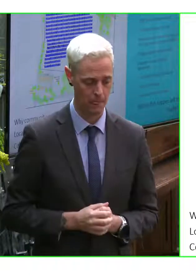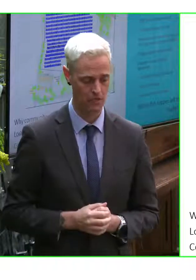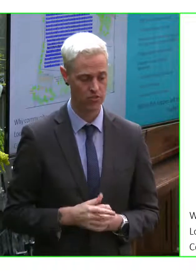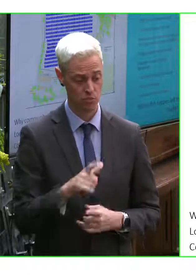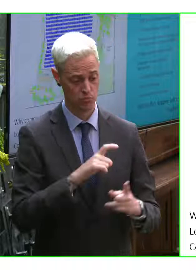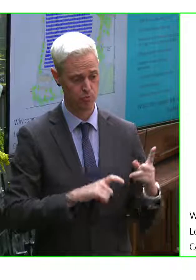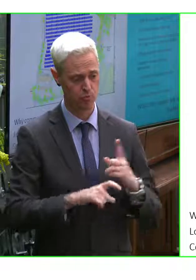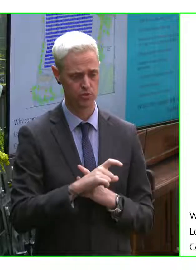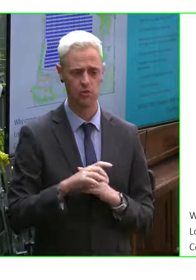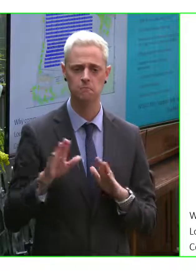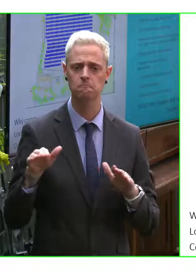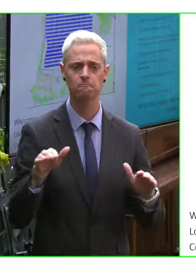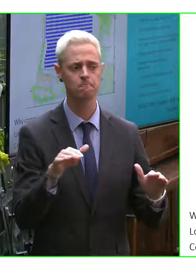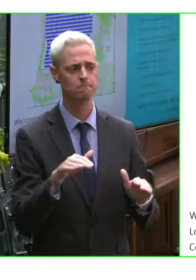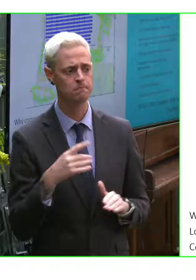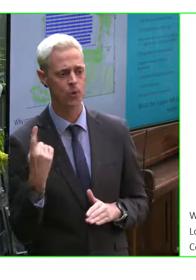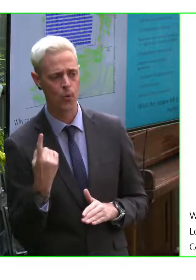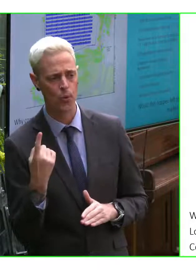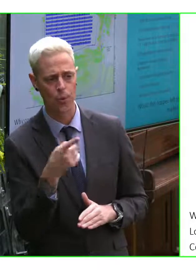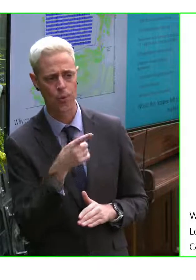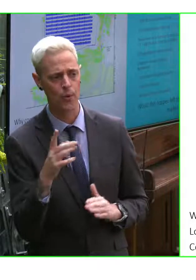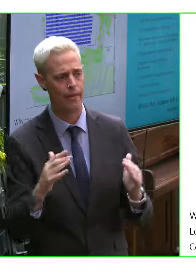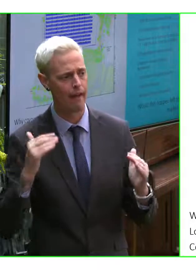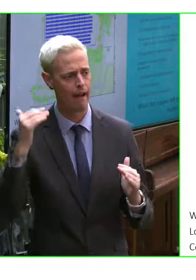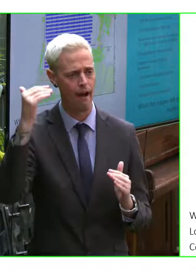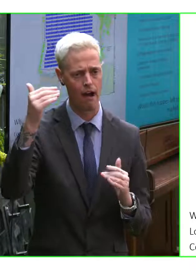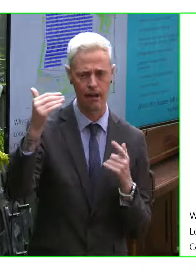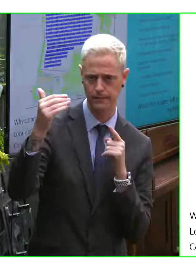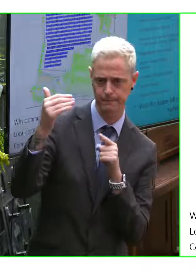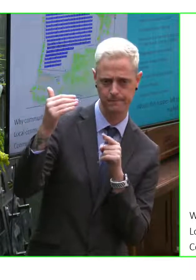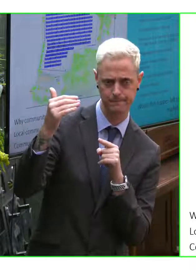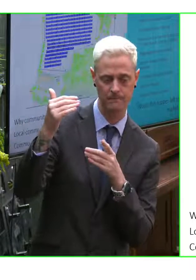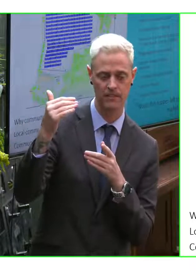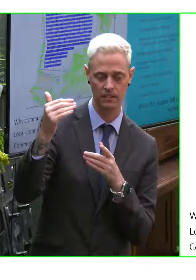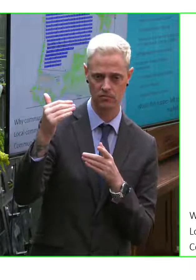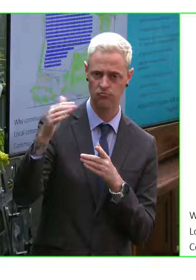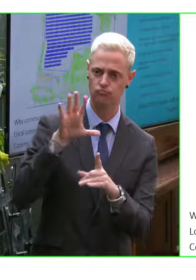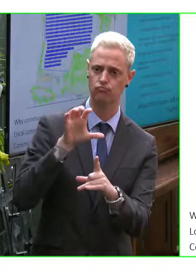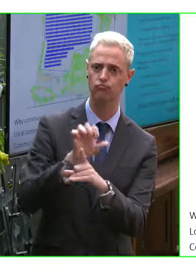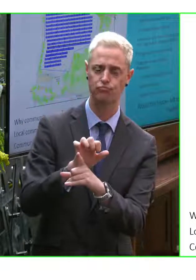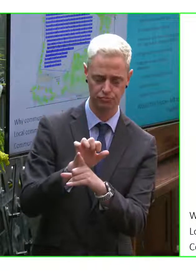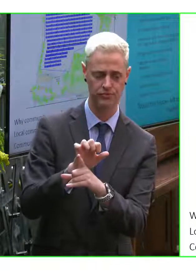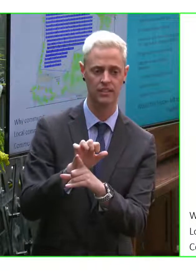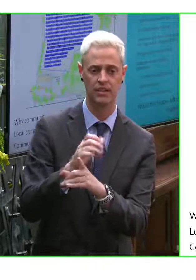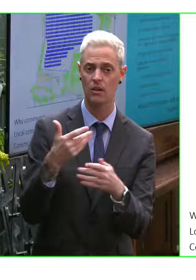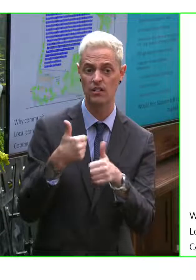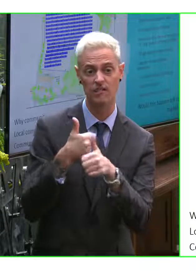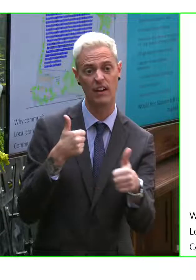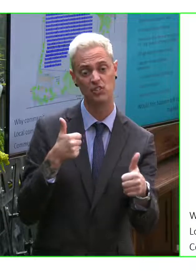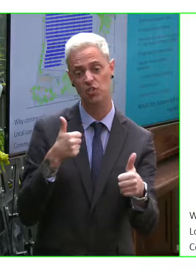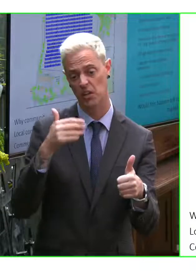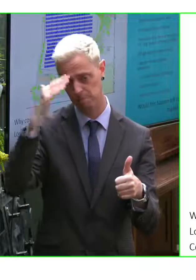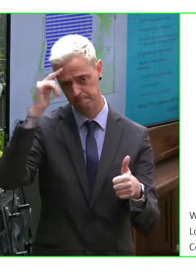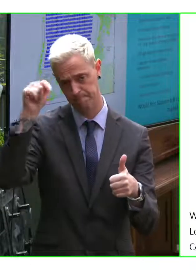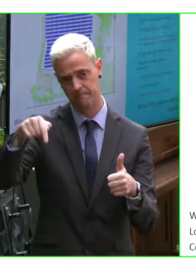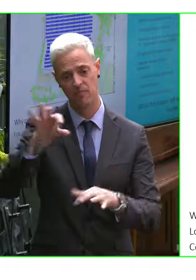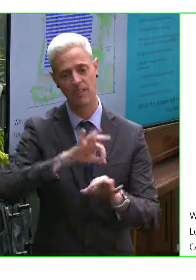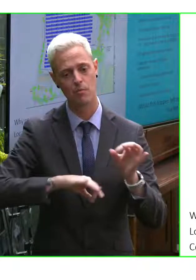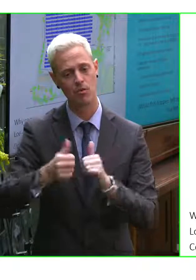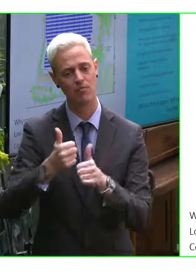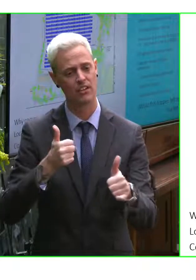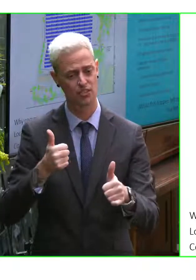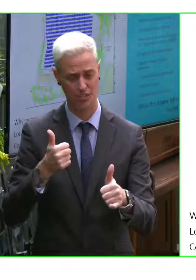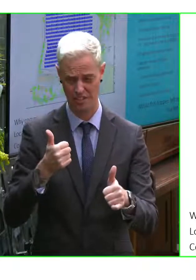out and they said, right, who in our community is going to be that high energy consumer? And they decided to talk to the factory down the road, a chemical factory that's been